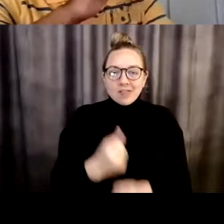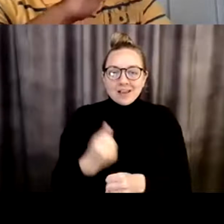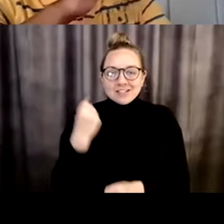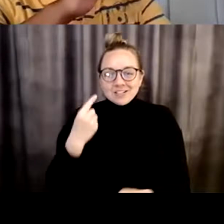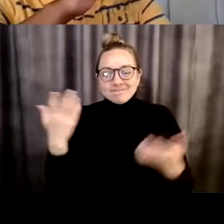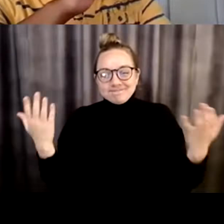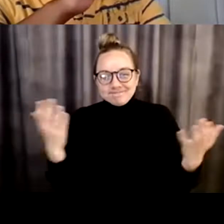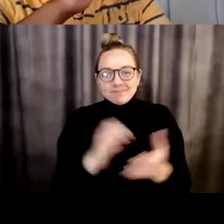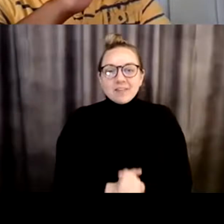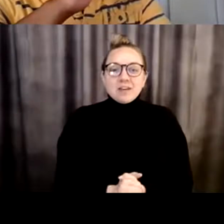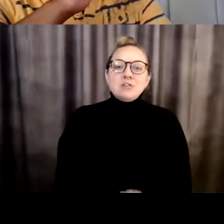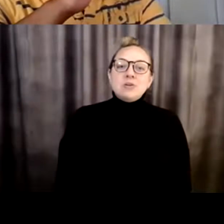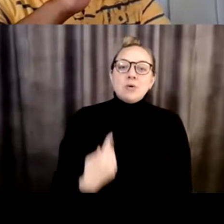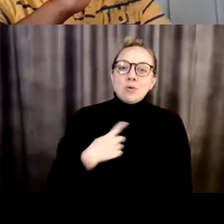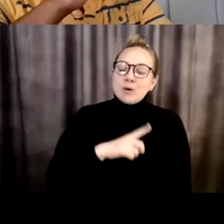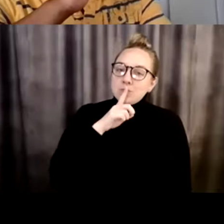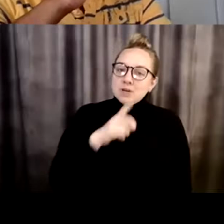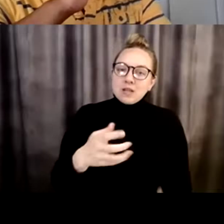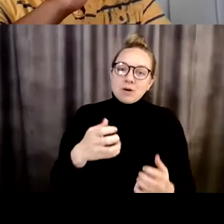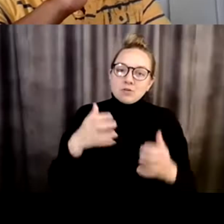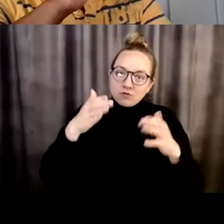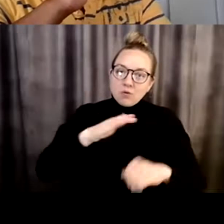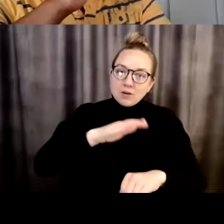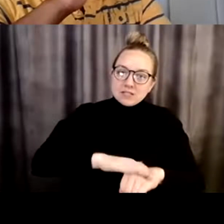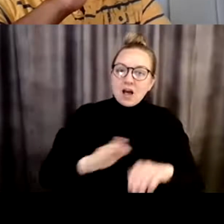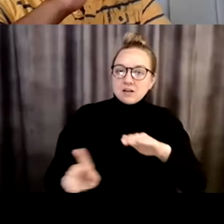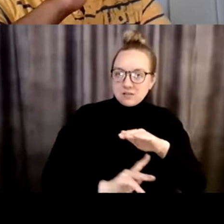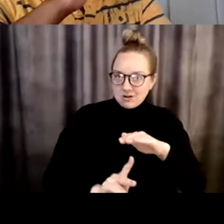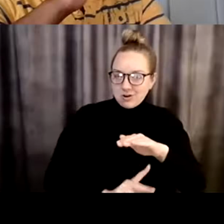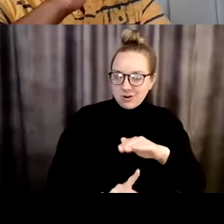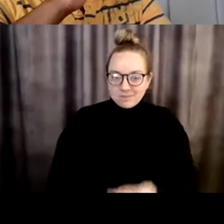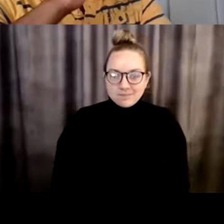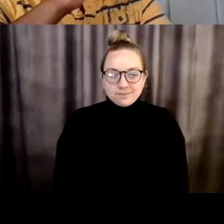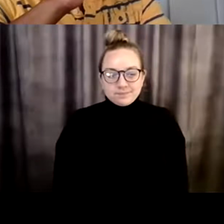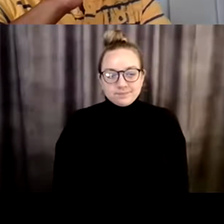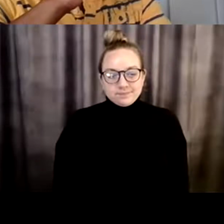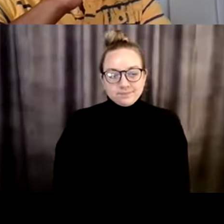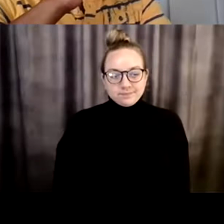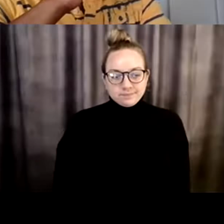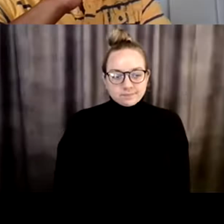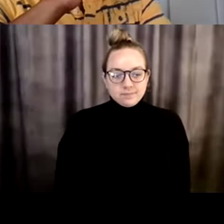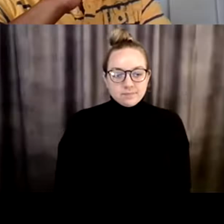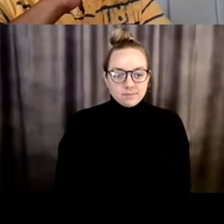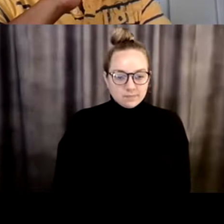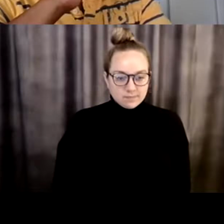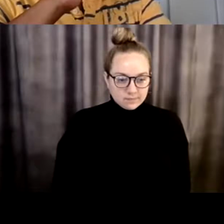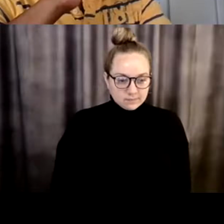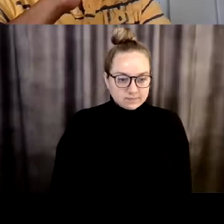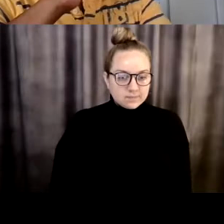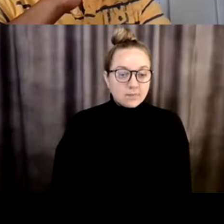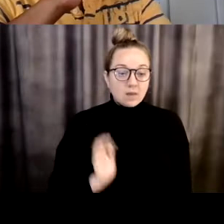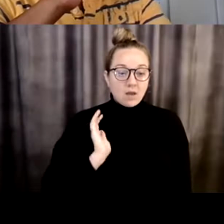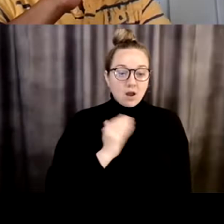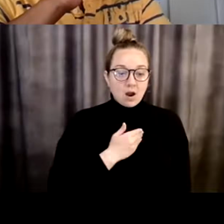We really would love to focus on kindergarten. Since then, we have had discussions. Our president and CEO met with Dr.